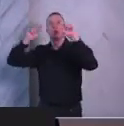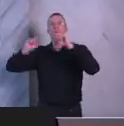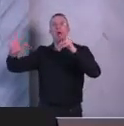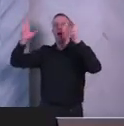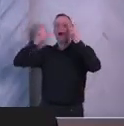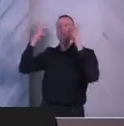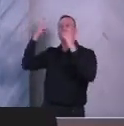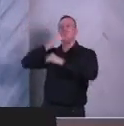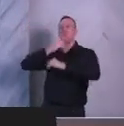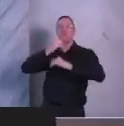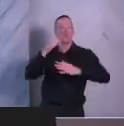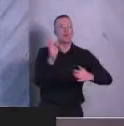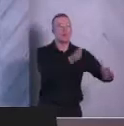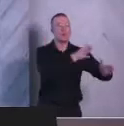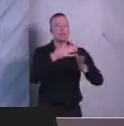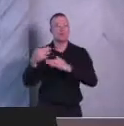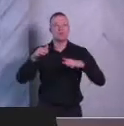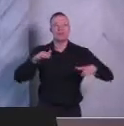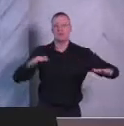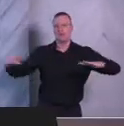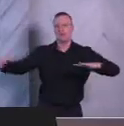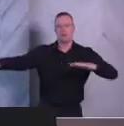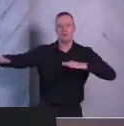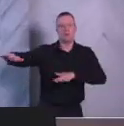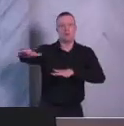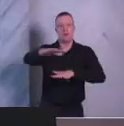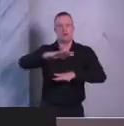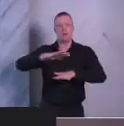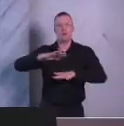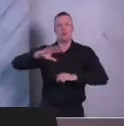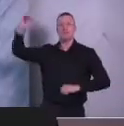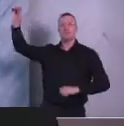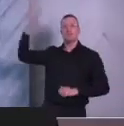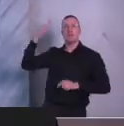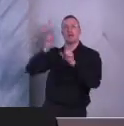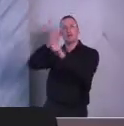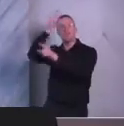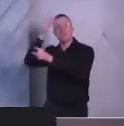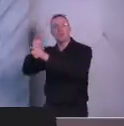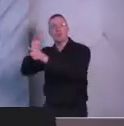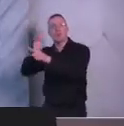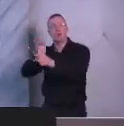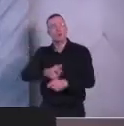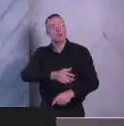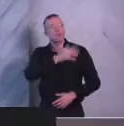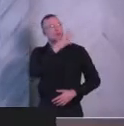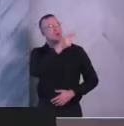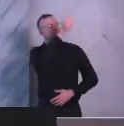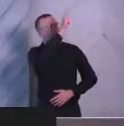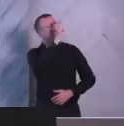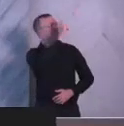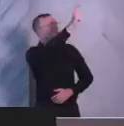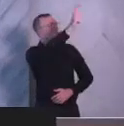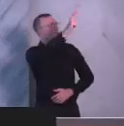that come from the four directions, our elder brother, the sun, our grandmother, the moon, and our grandfathers,